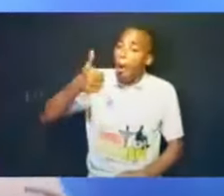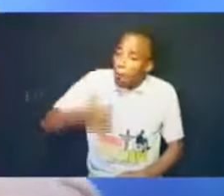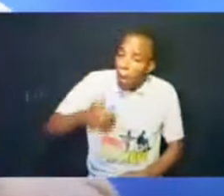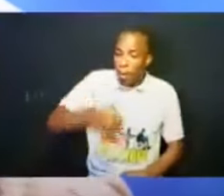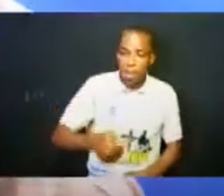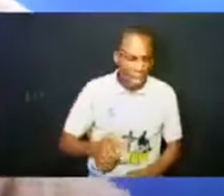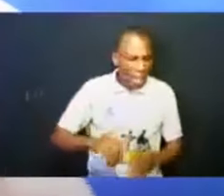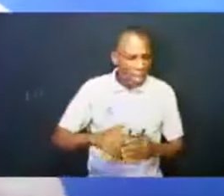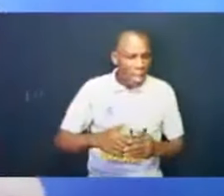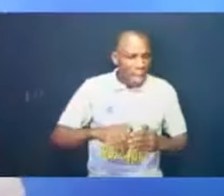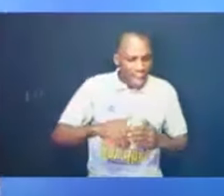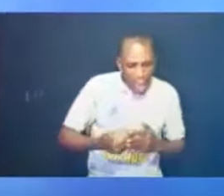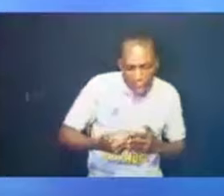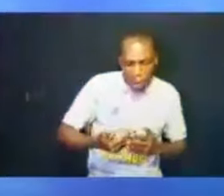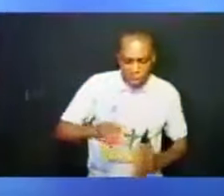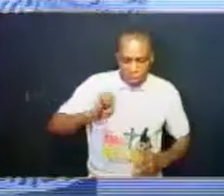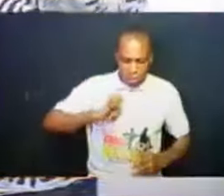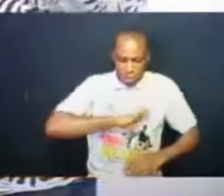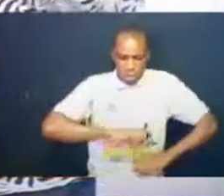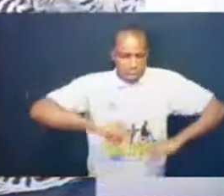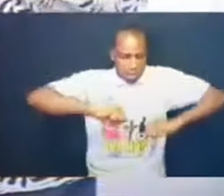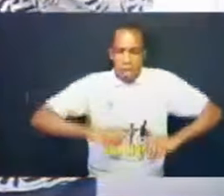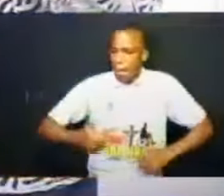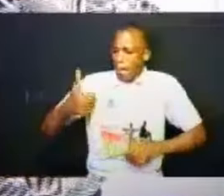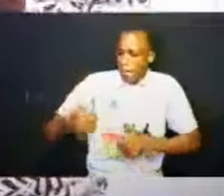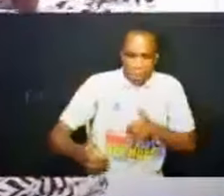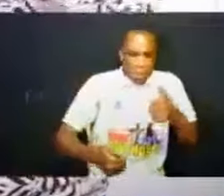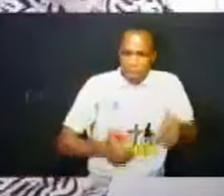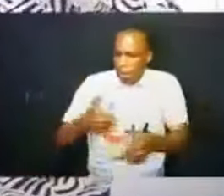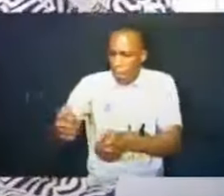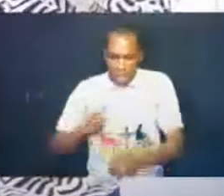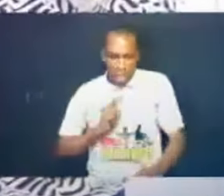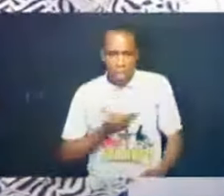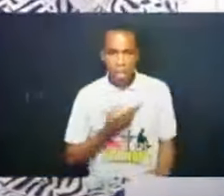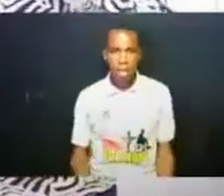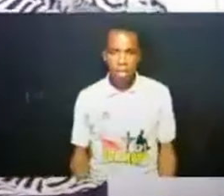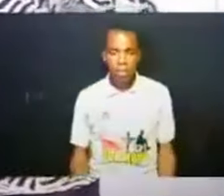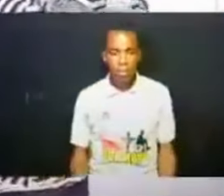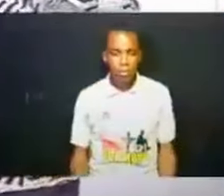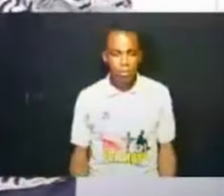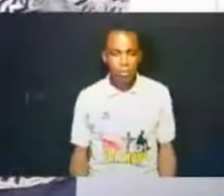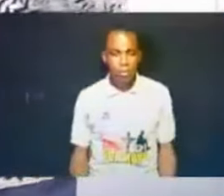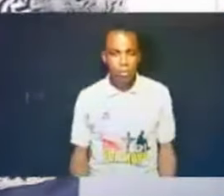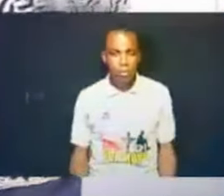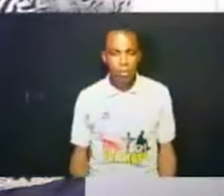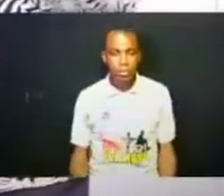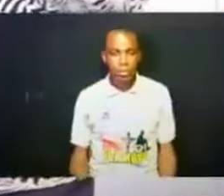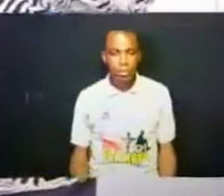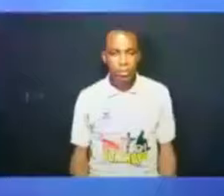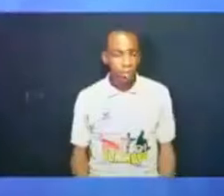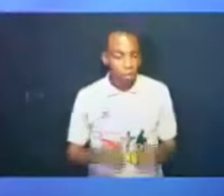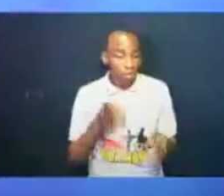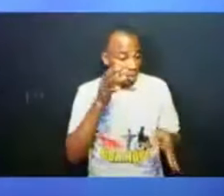The way the presiding elder insulted us. Presiding elder no usi di atemuno. Before he leaves this